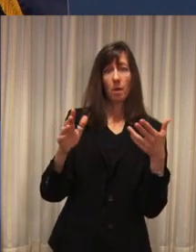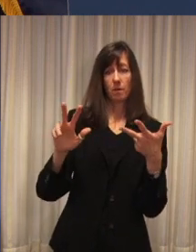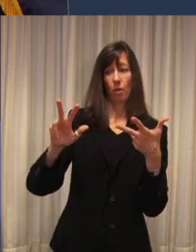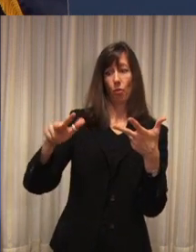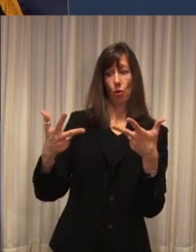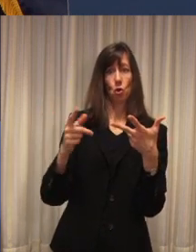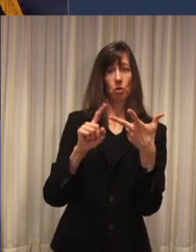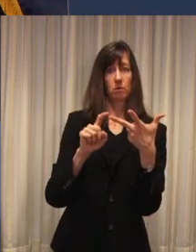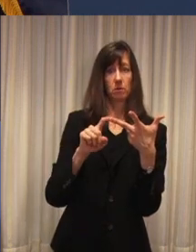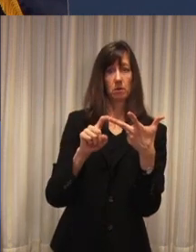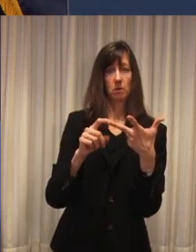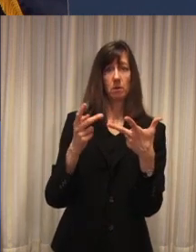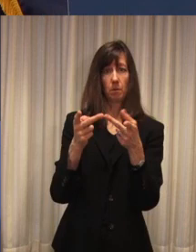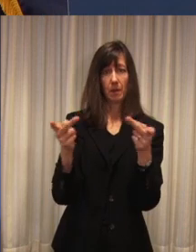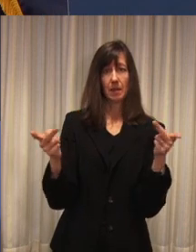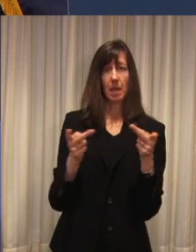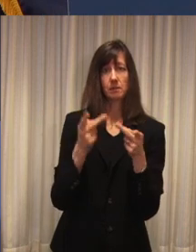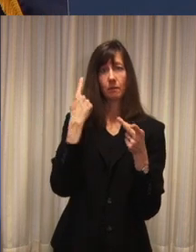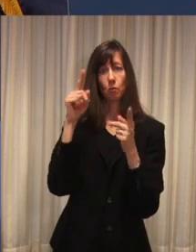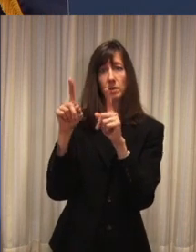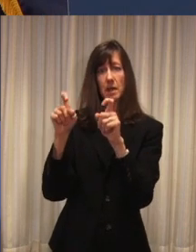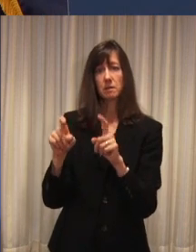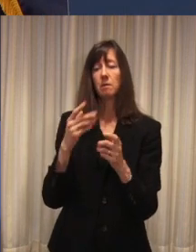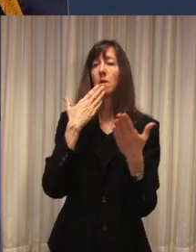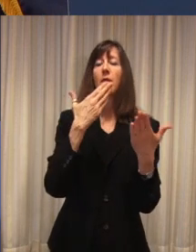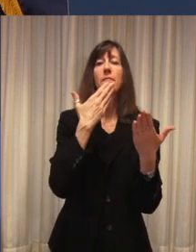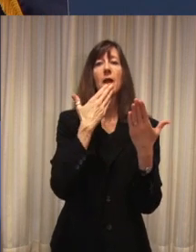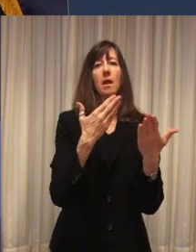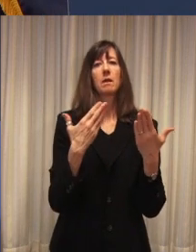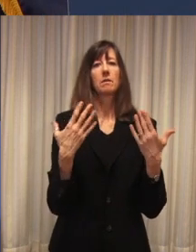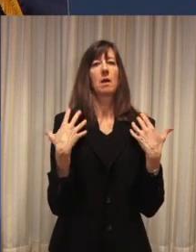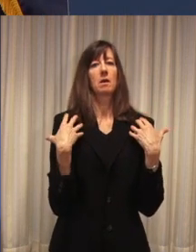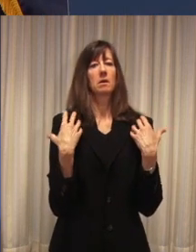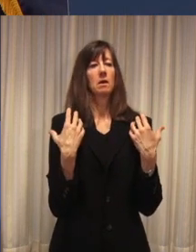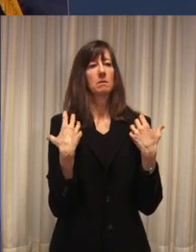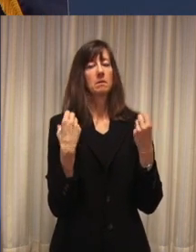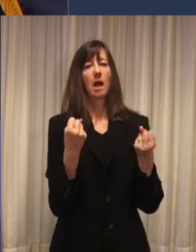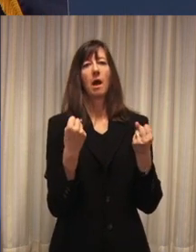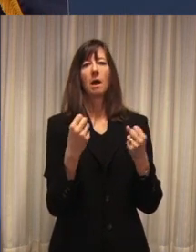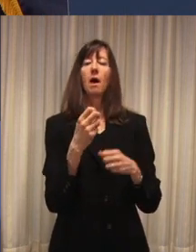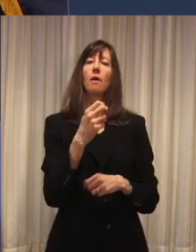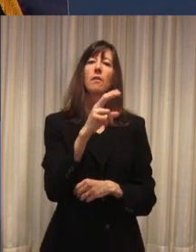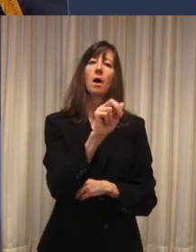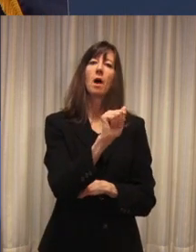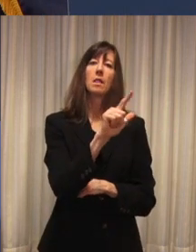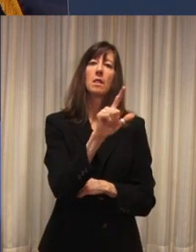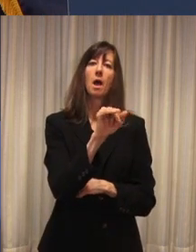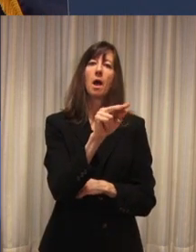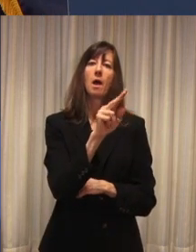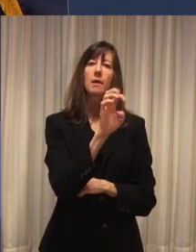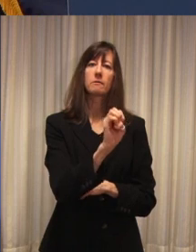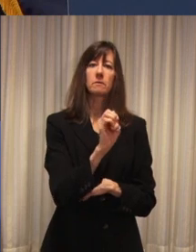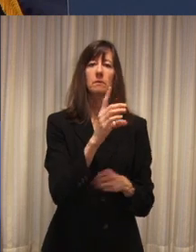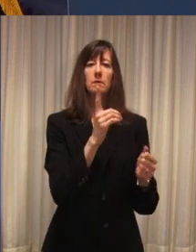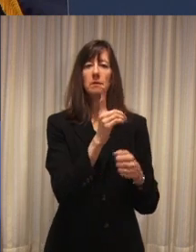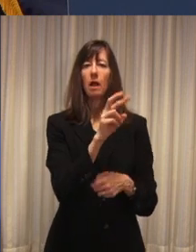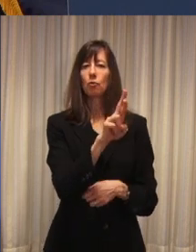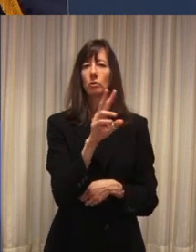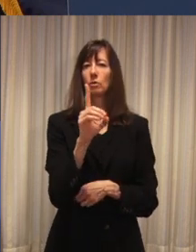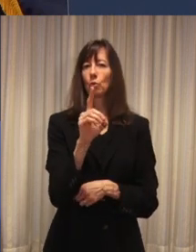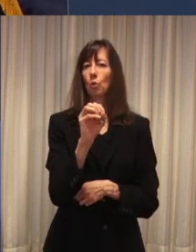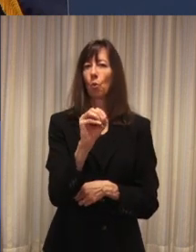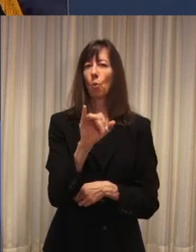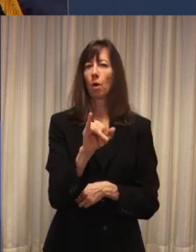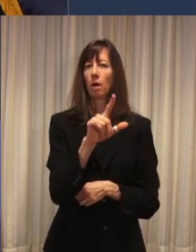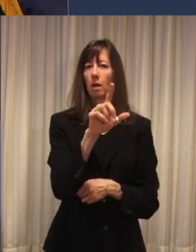thank Health Alliance of the Hudson Valley, Dr. Doyle, his whole team. We were out there on Saturday. The county team